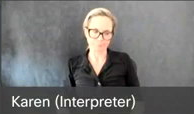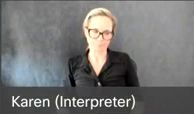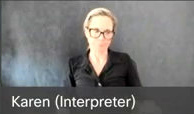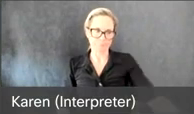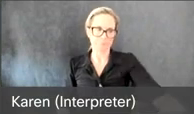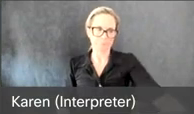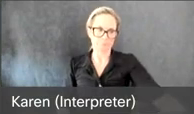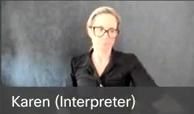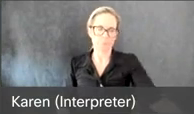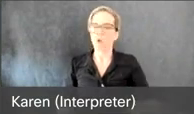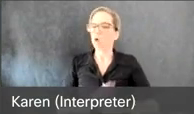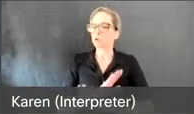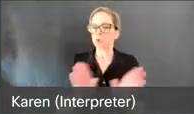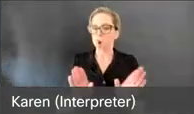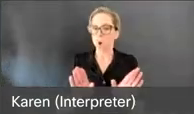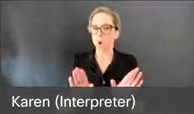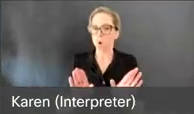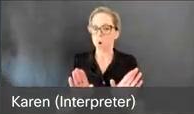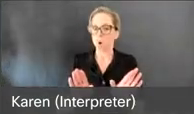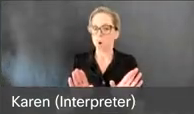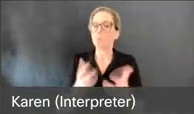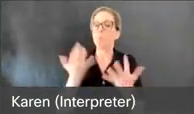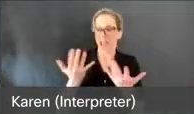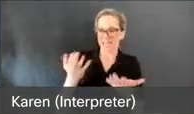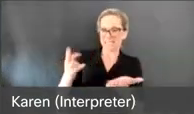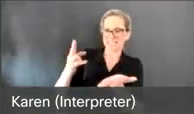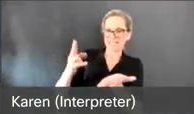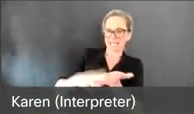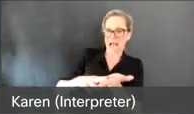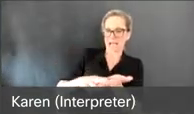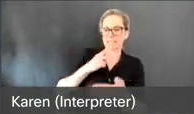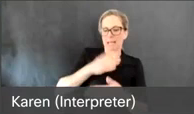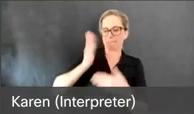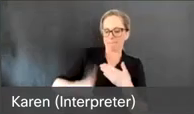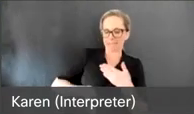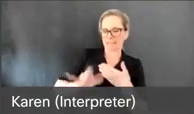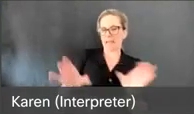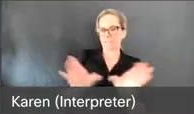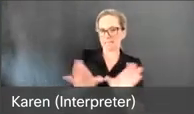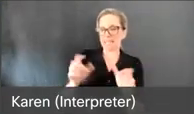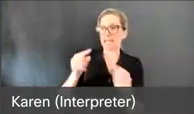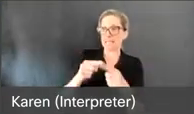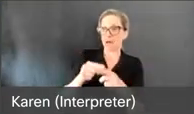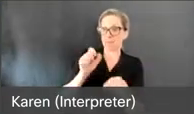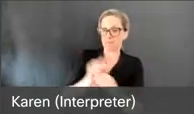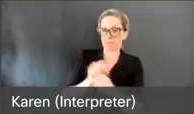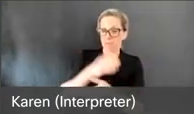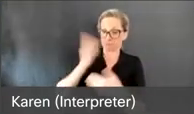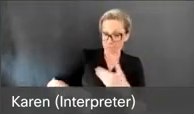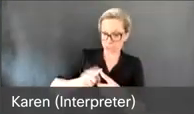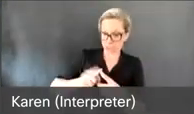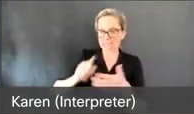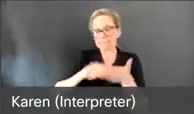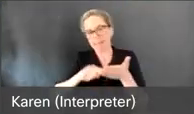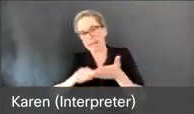a completion certificate until the job is fully completed, inspected, and you're satisfied that the